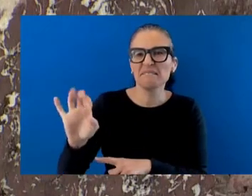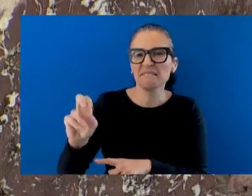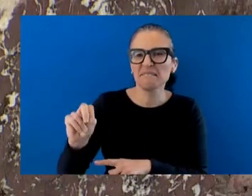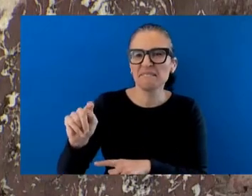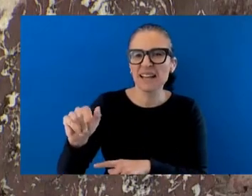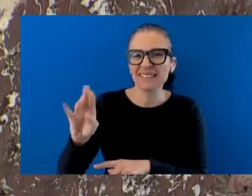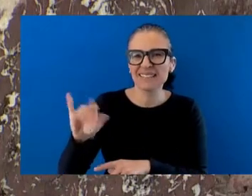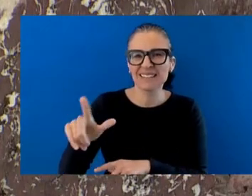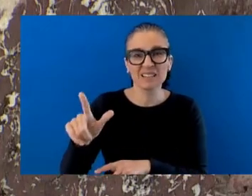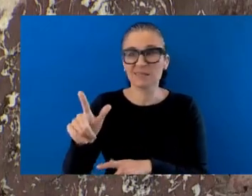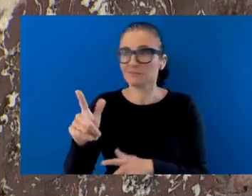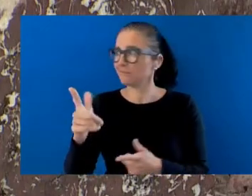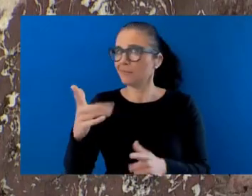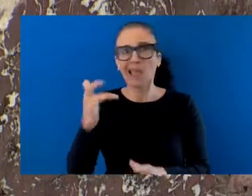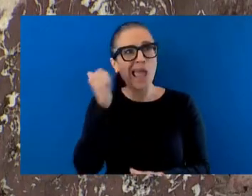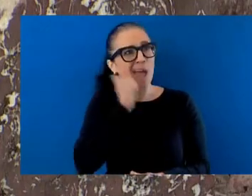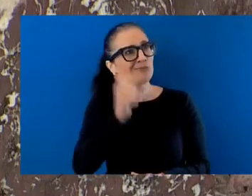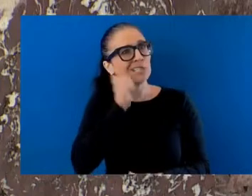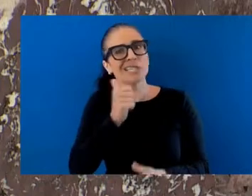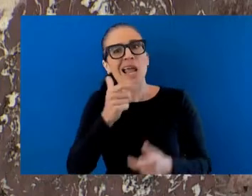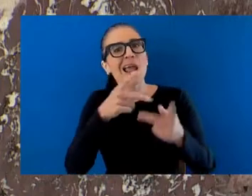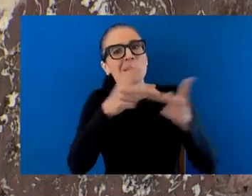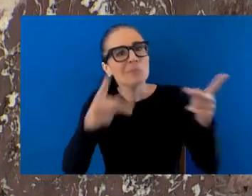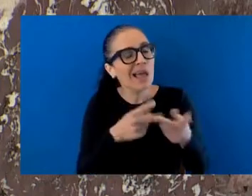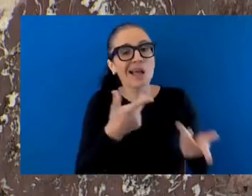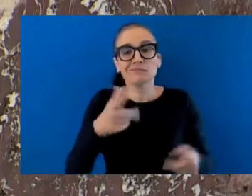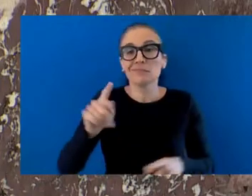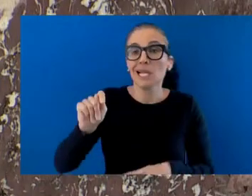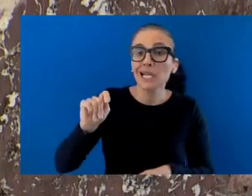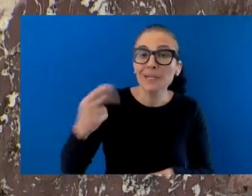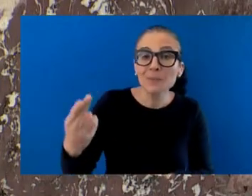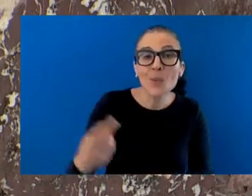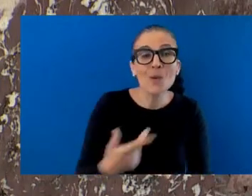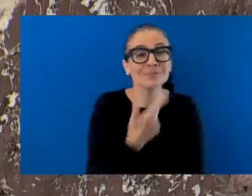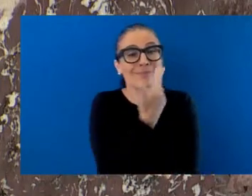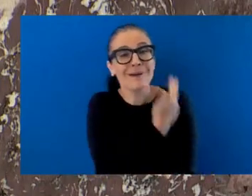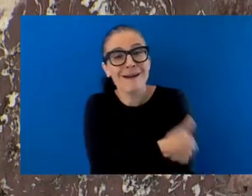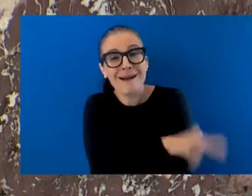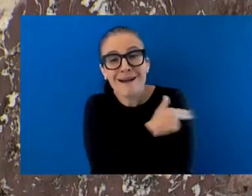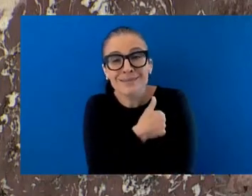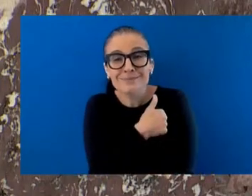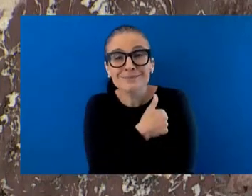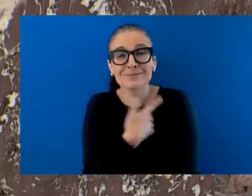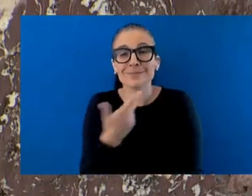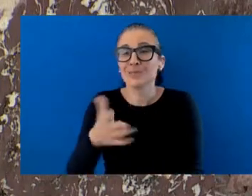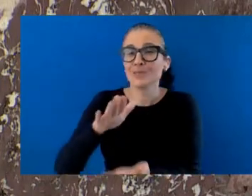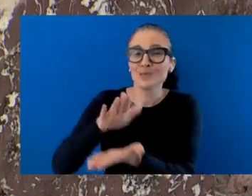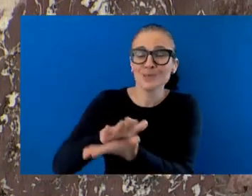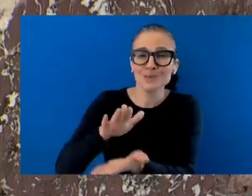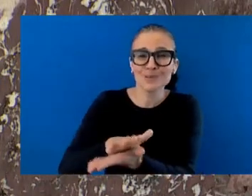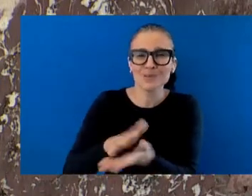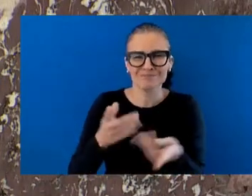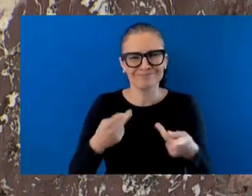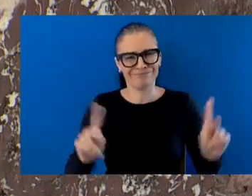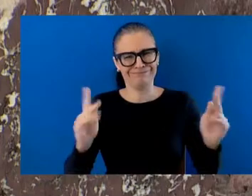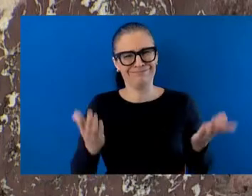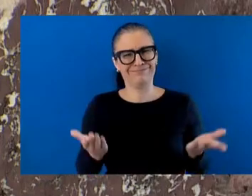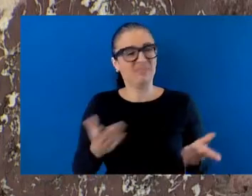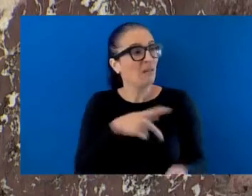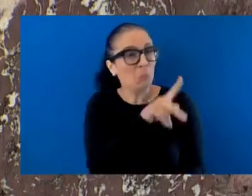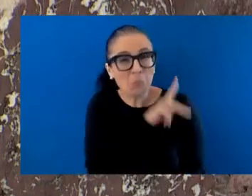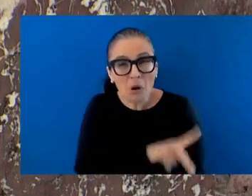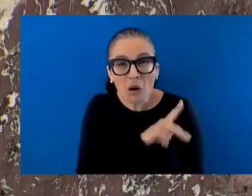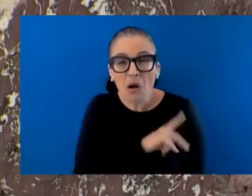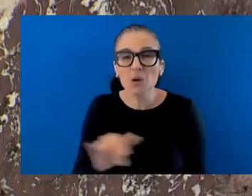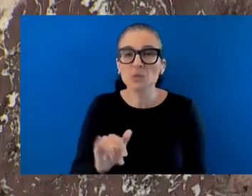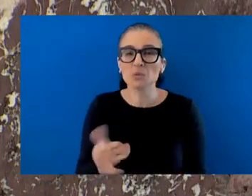department. Shockingly, nurses say one of the most affected areas are maternity wards, where infants